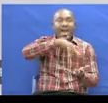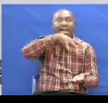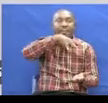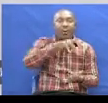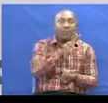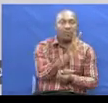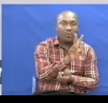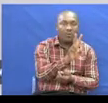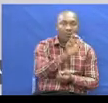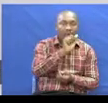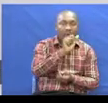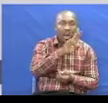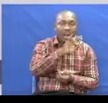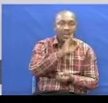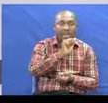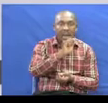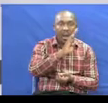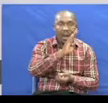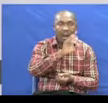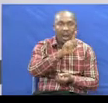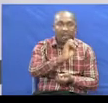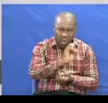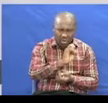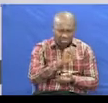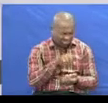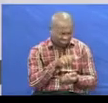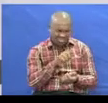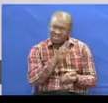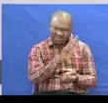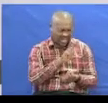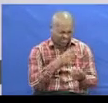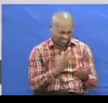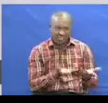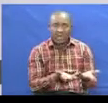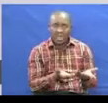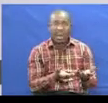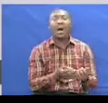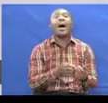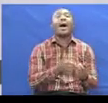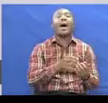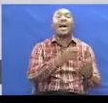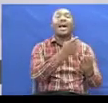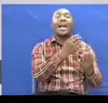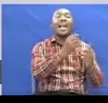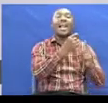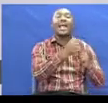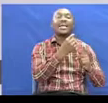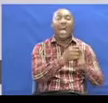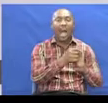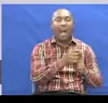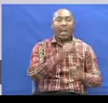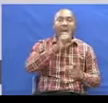here? A variable is a letter, which is x. So if you want to remain with a